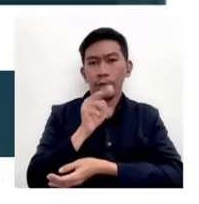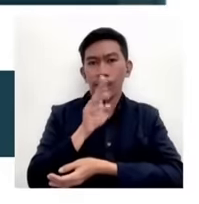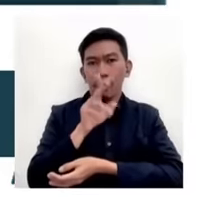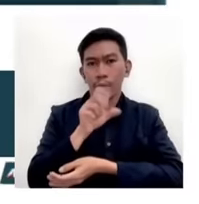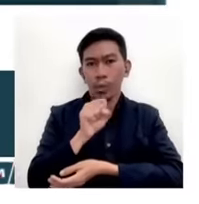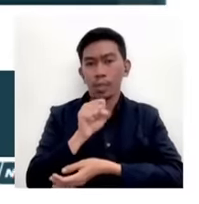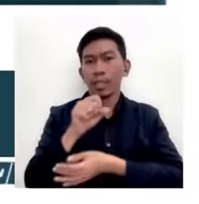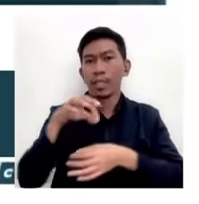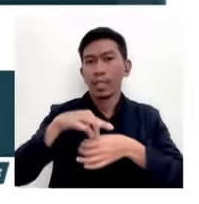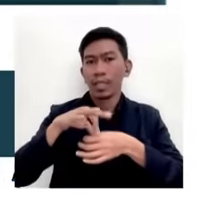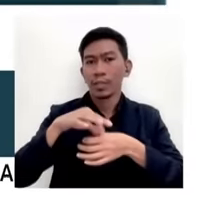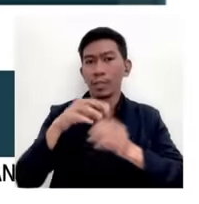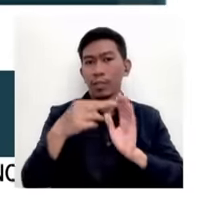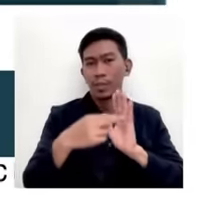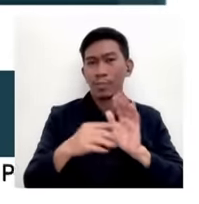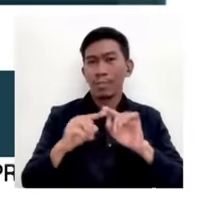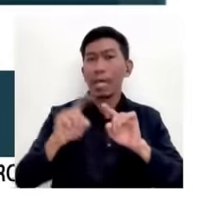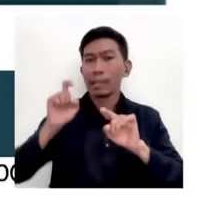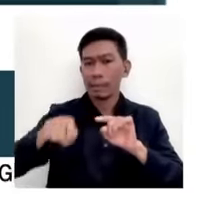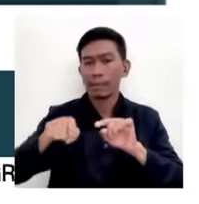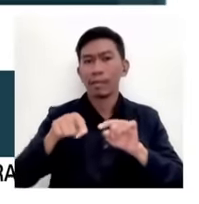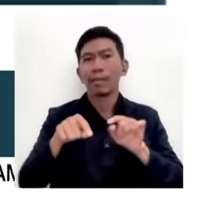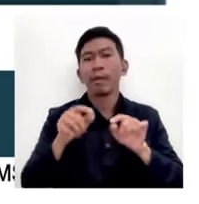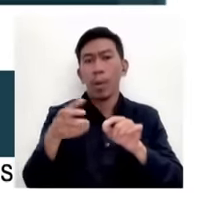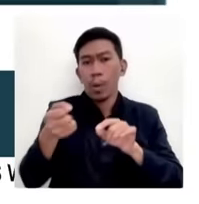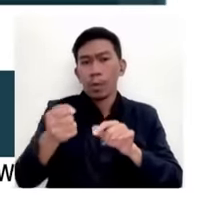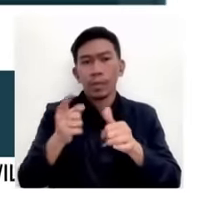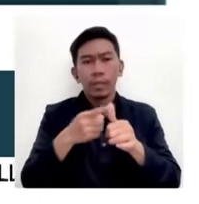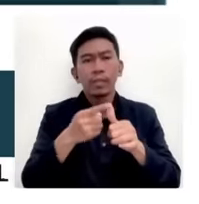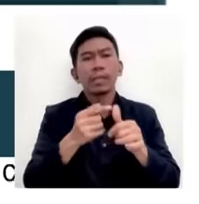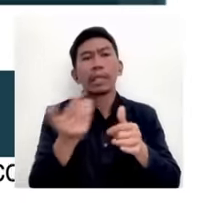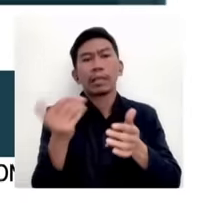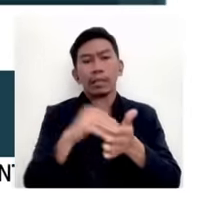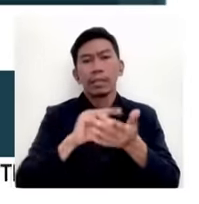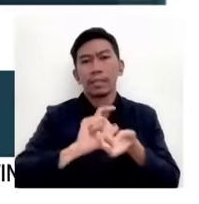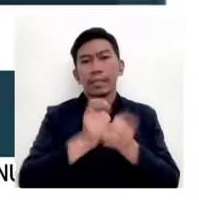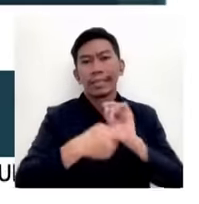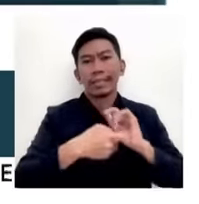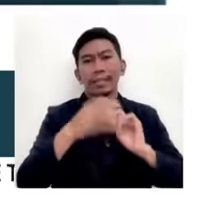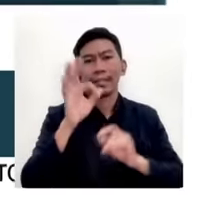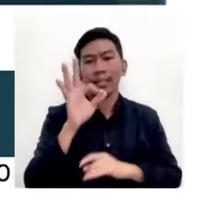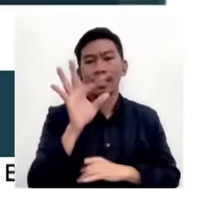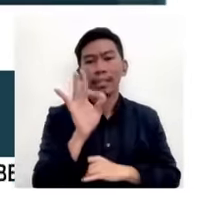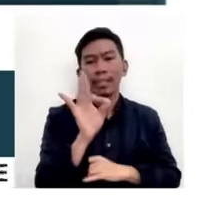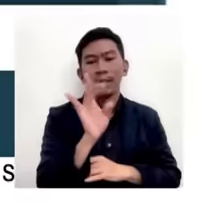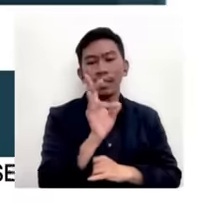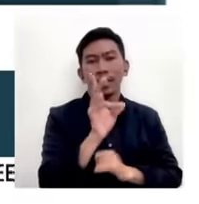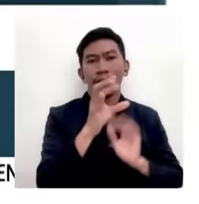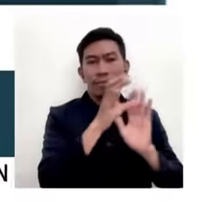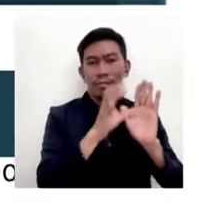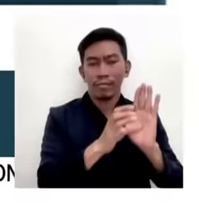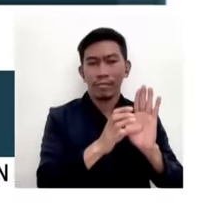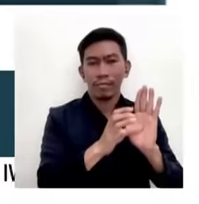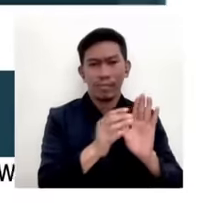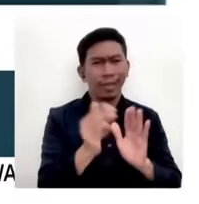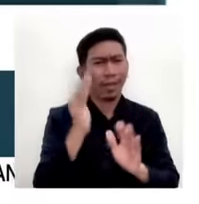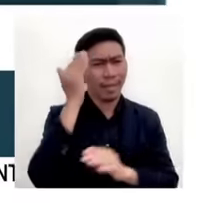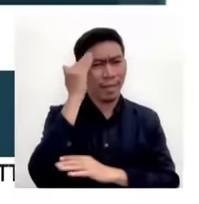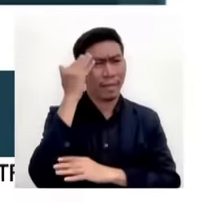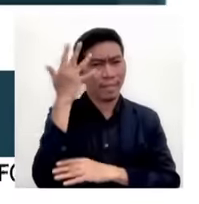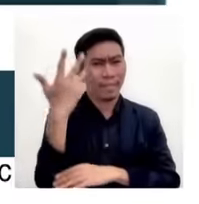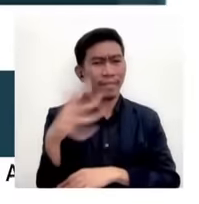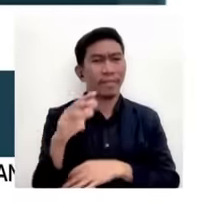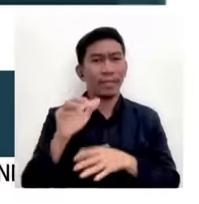some changes in the 1987 Constitution. Alam ho nila yan. Mm-hmm. So these are not being included